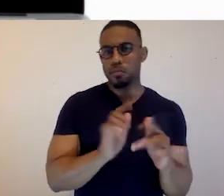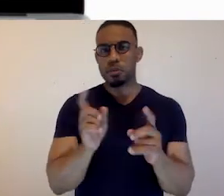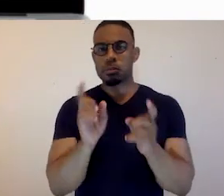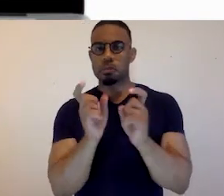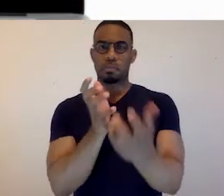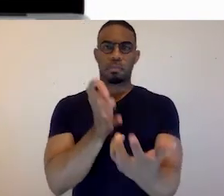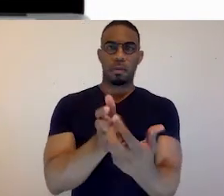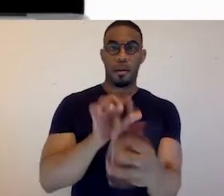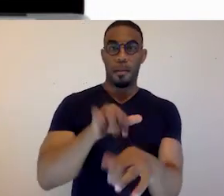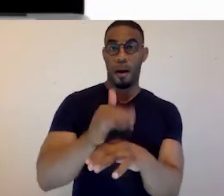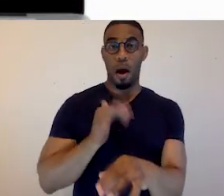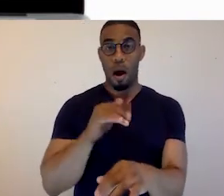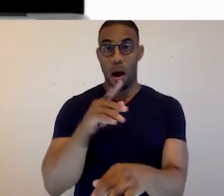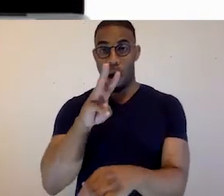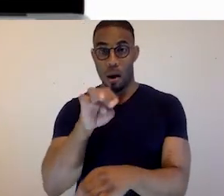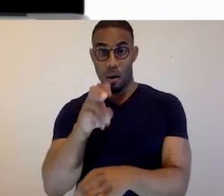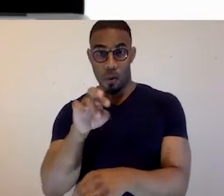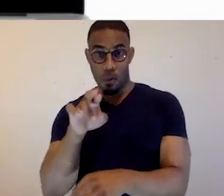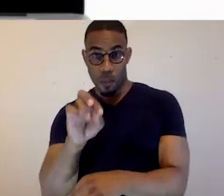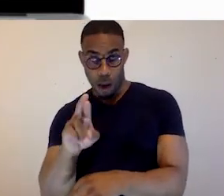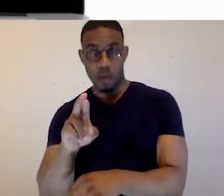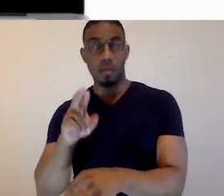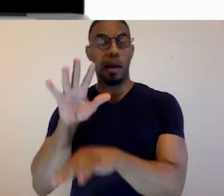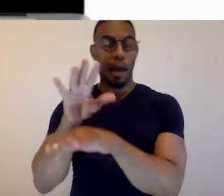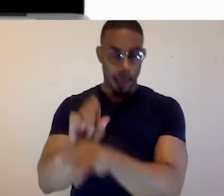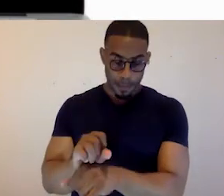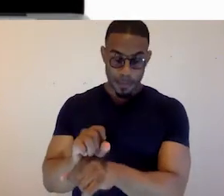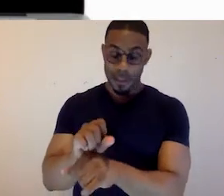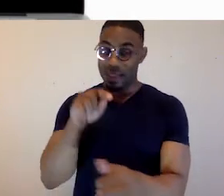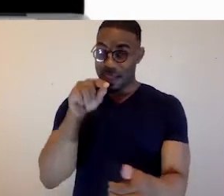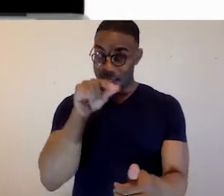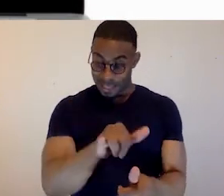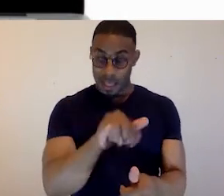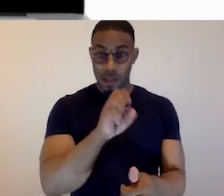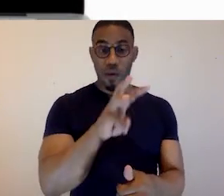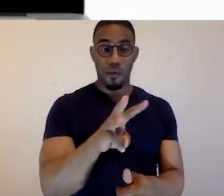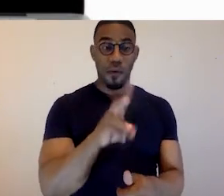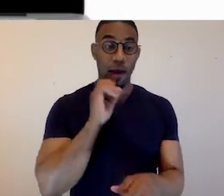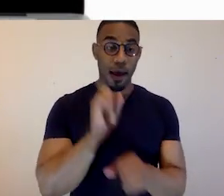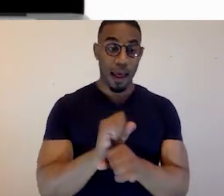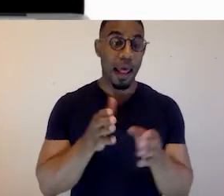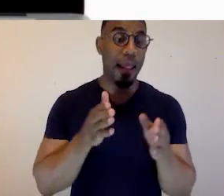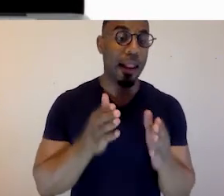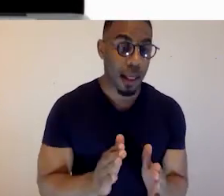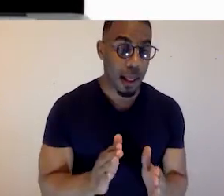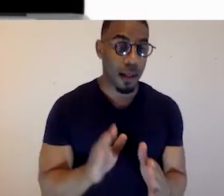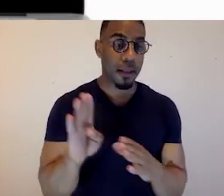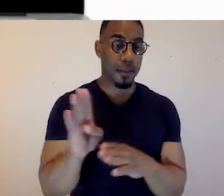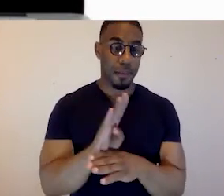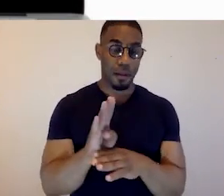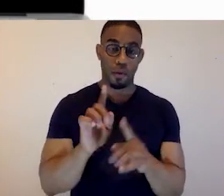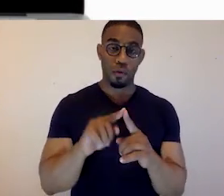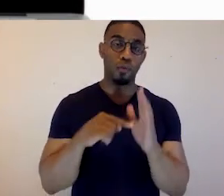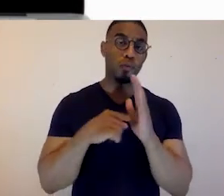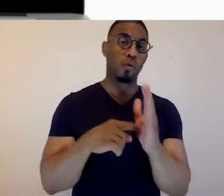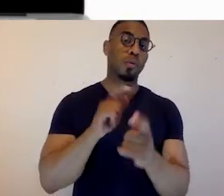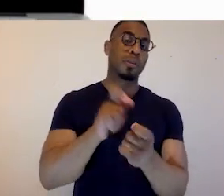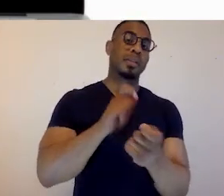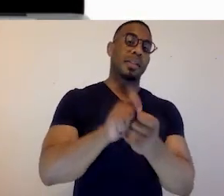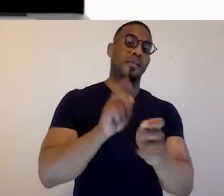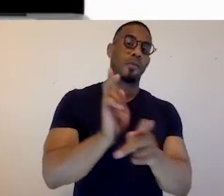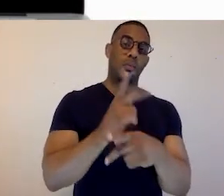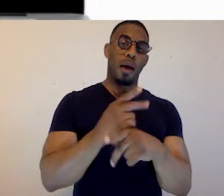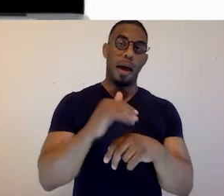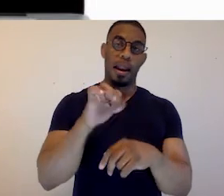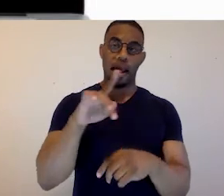tailored to us based on our browsing habits. This software actually allowed the businesses to show specific